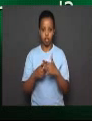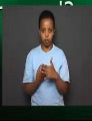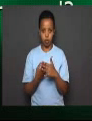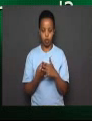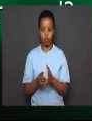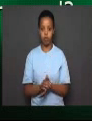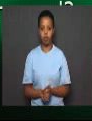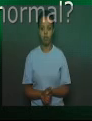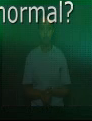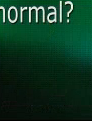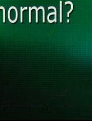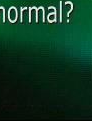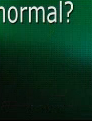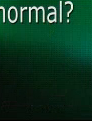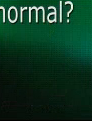Begin.